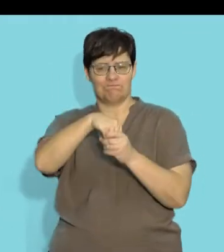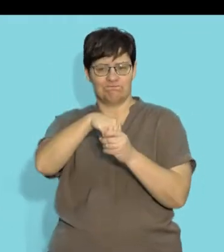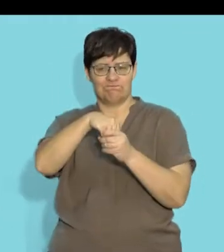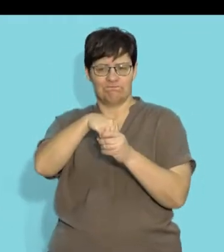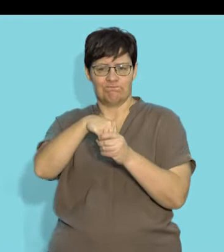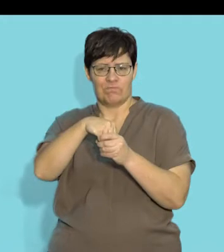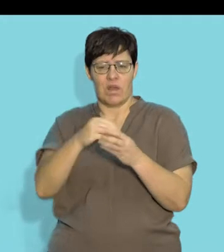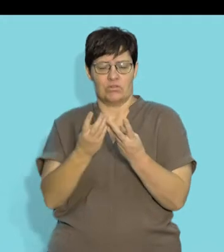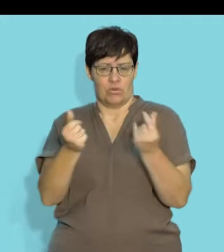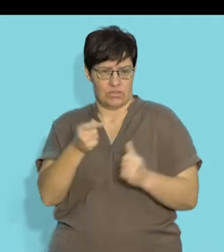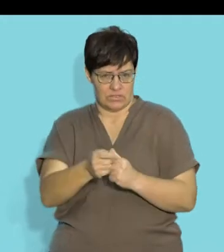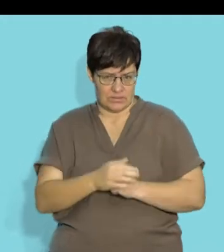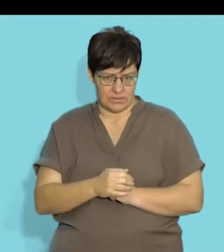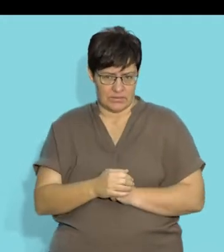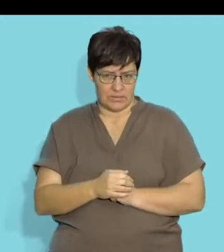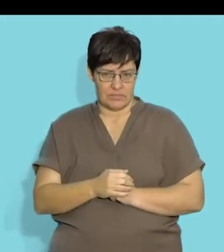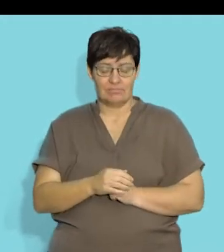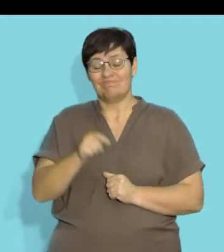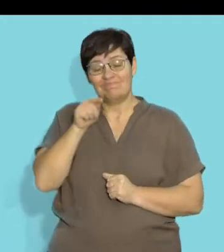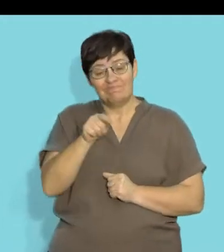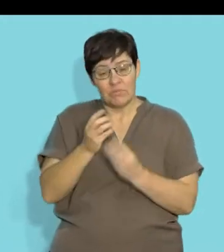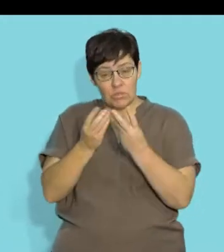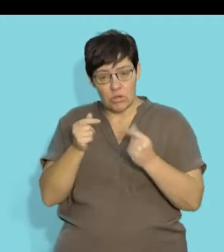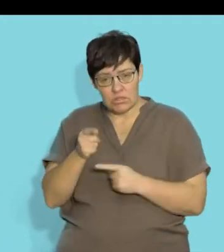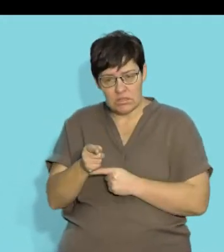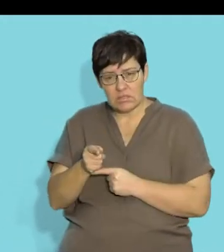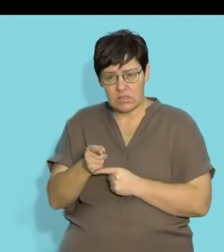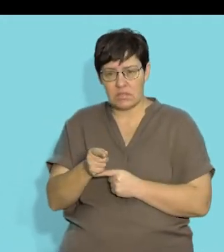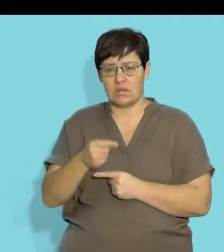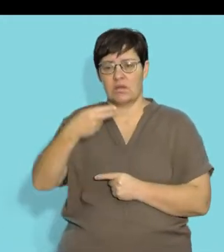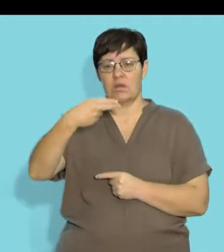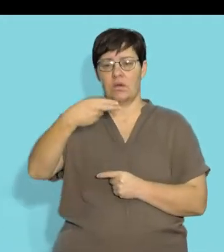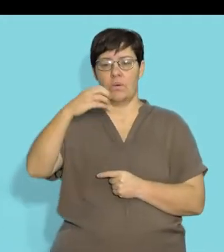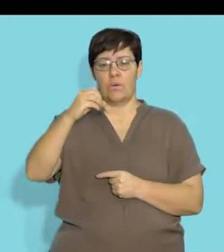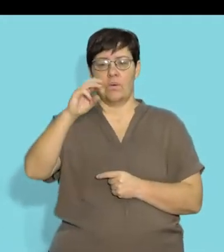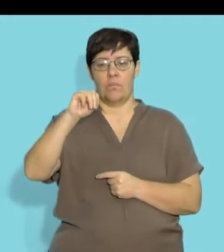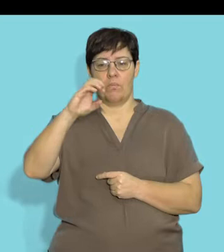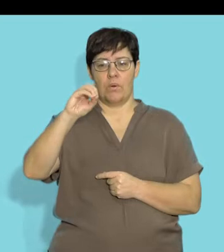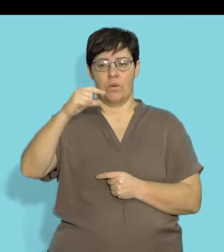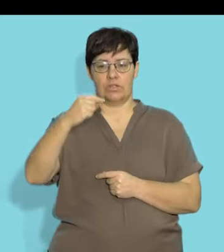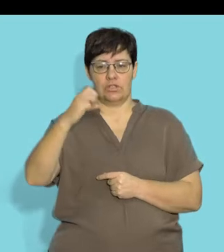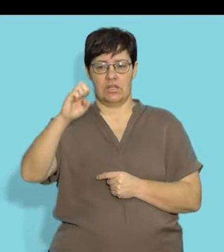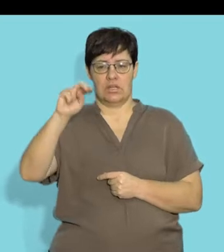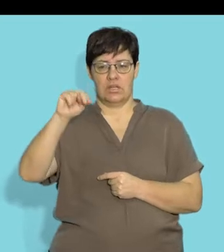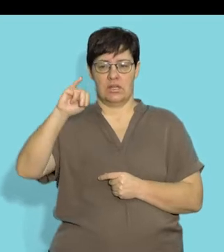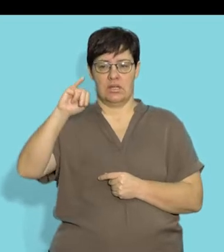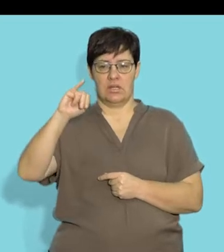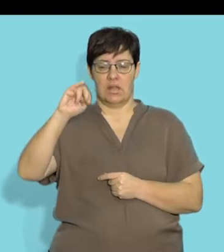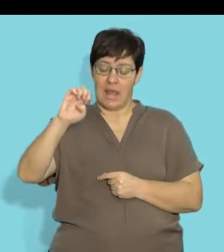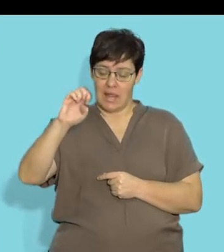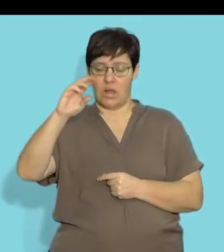solution. So this solution is actually a homogeneous solution, right? It's actually a